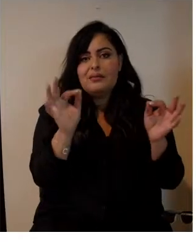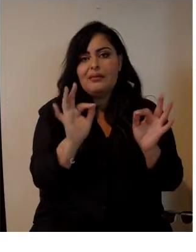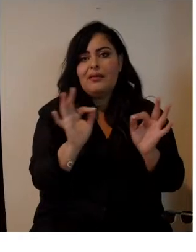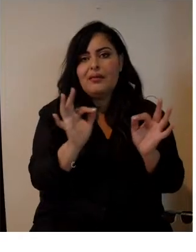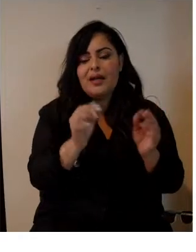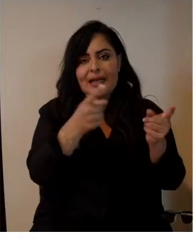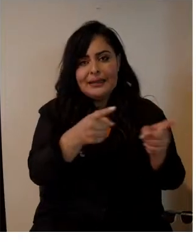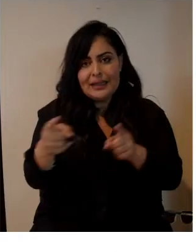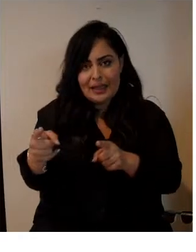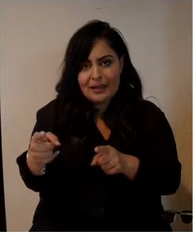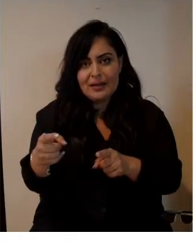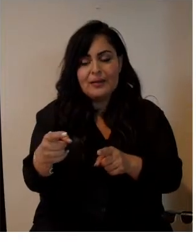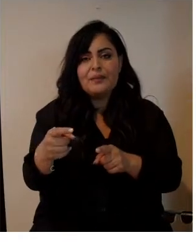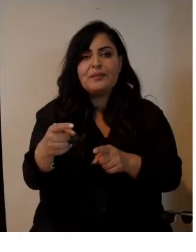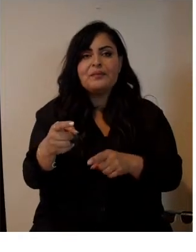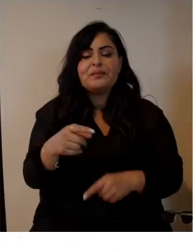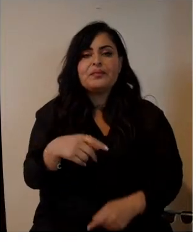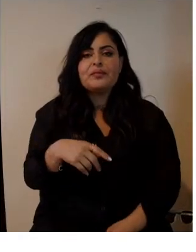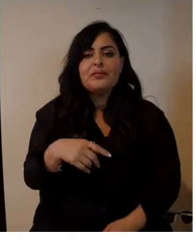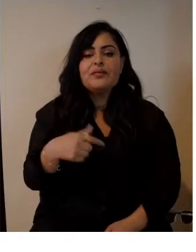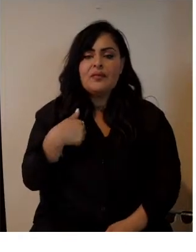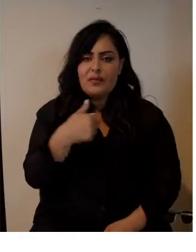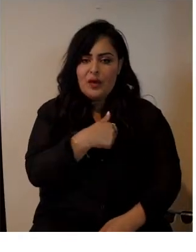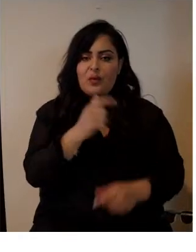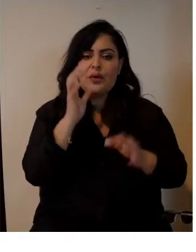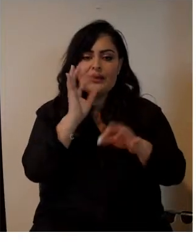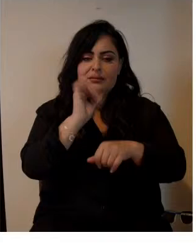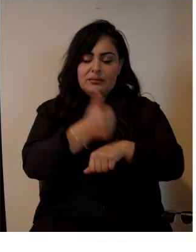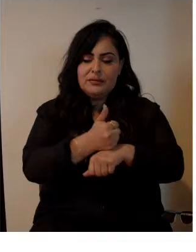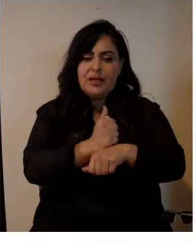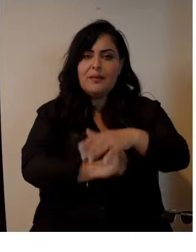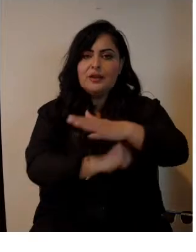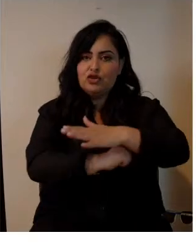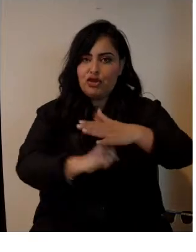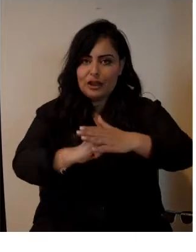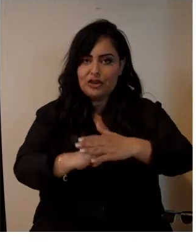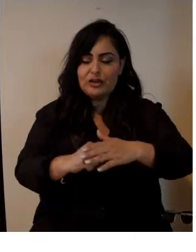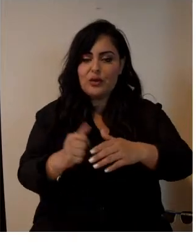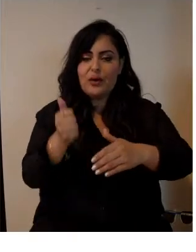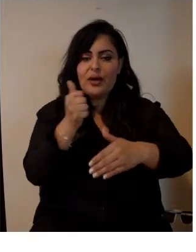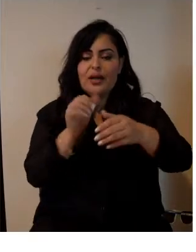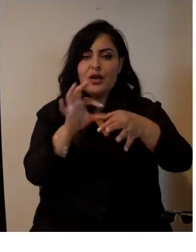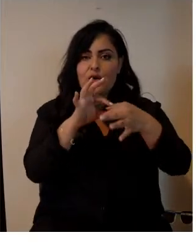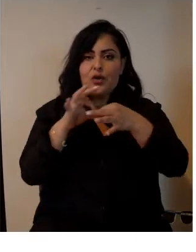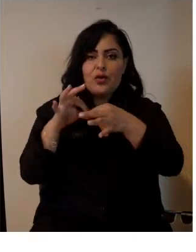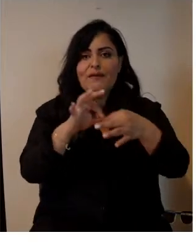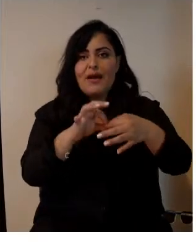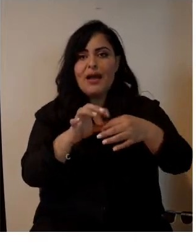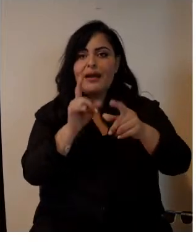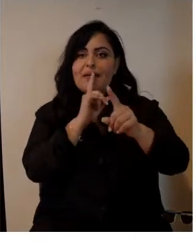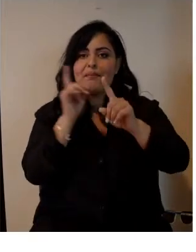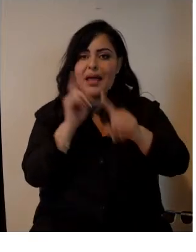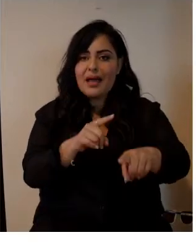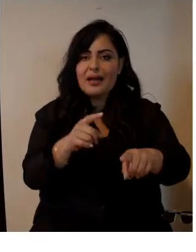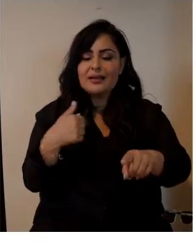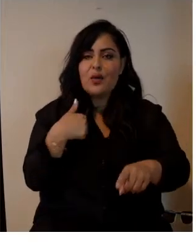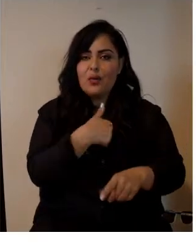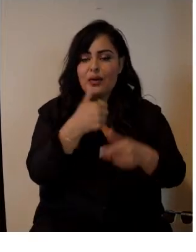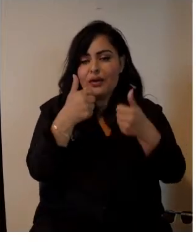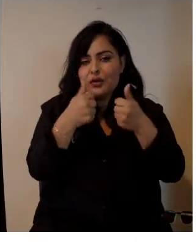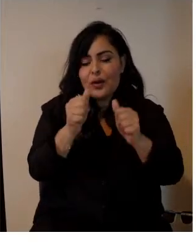That's initially what we came up with, the incident command structure. So understand that under our unified command, we're looking at the best outcome that we can